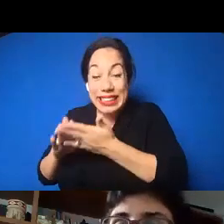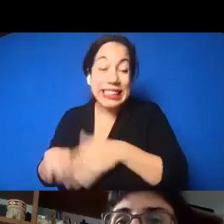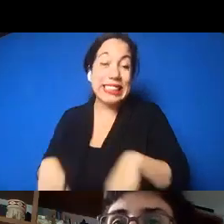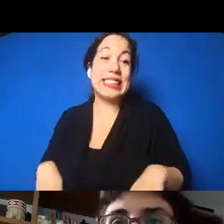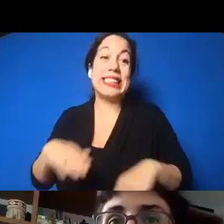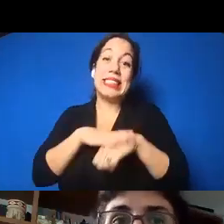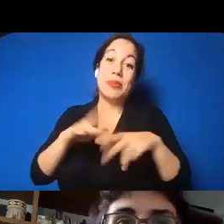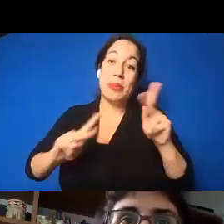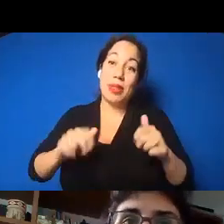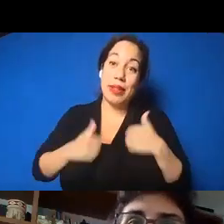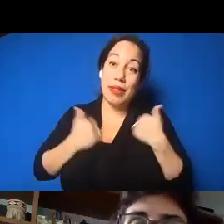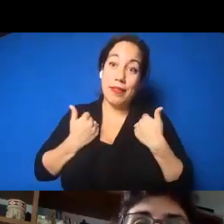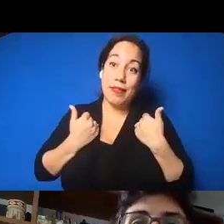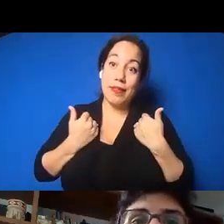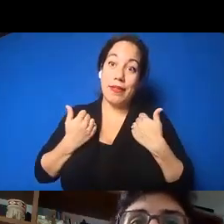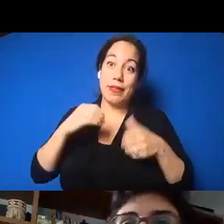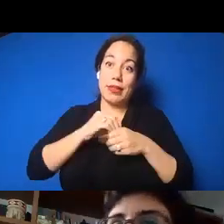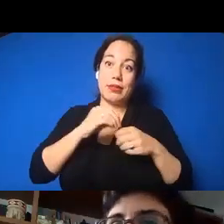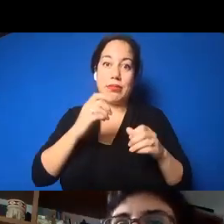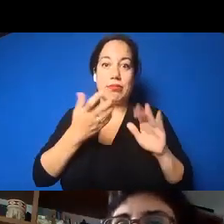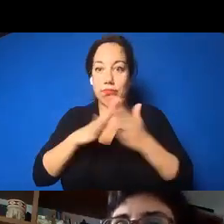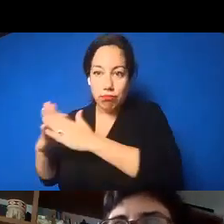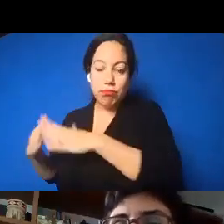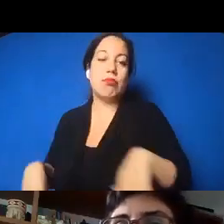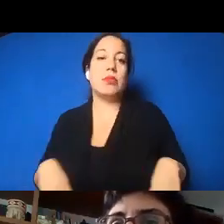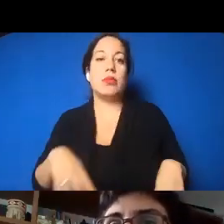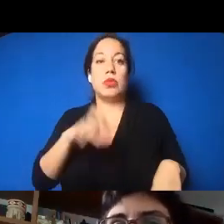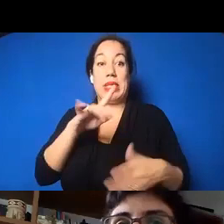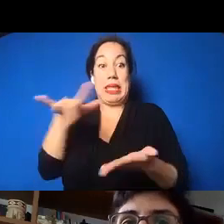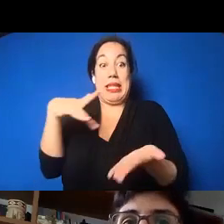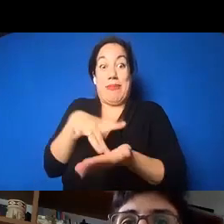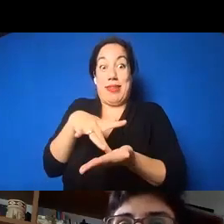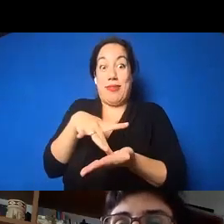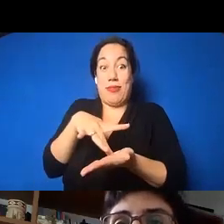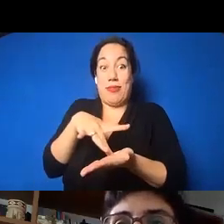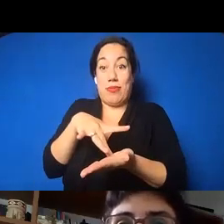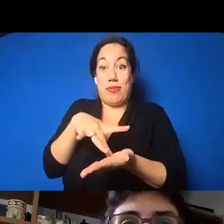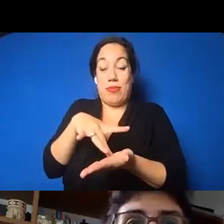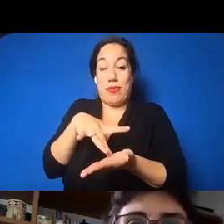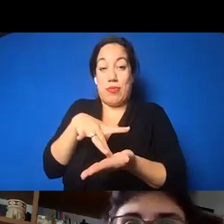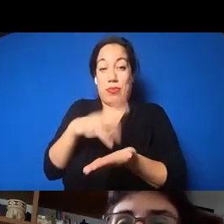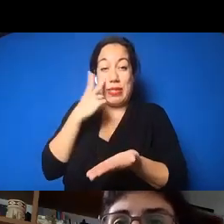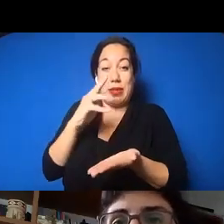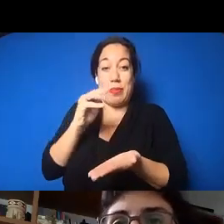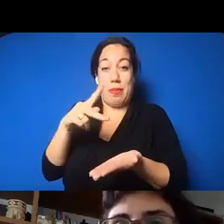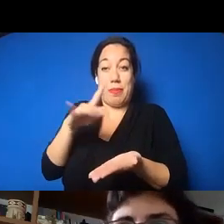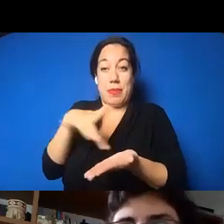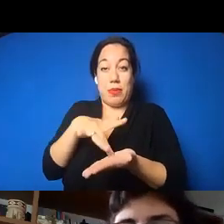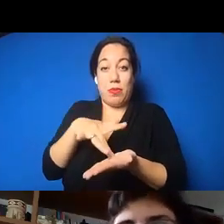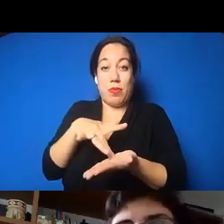indigenous people living in urban areas. But in the middle, the map in the middle, see how this